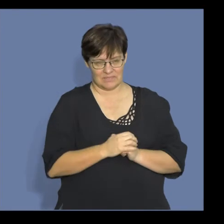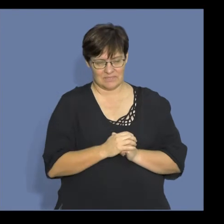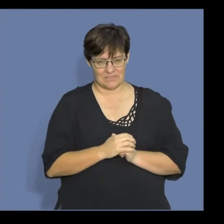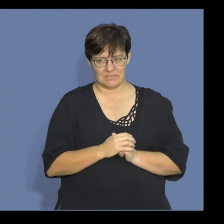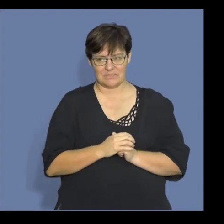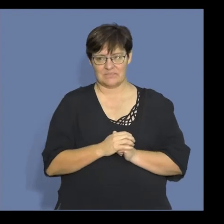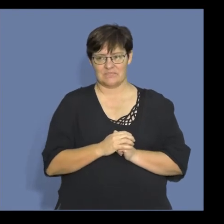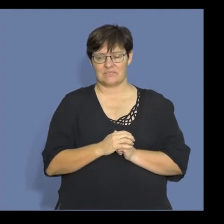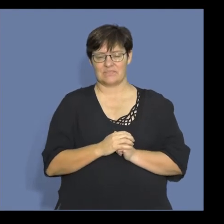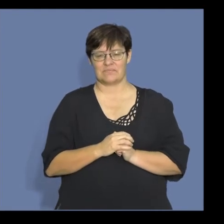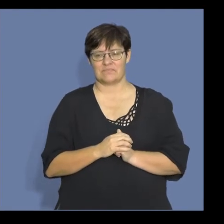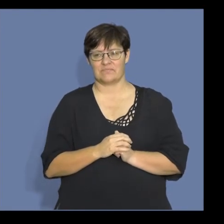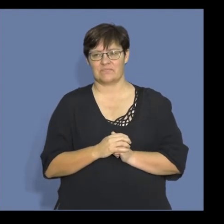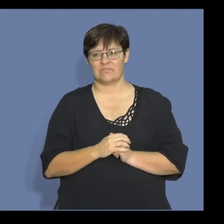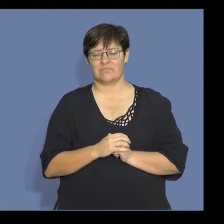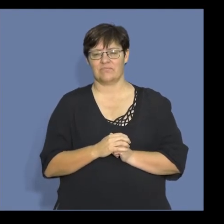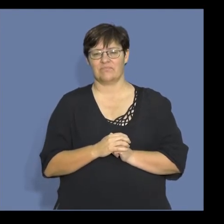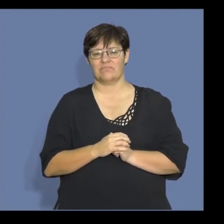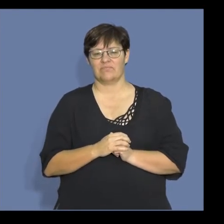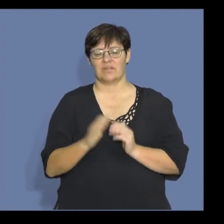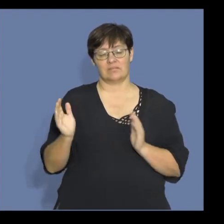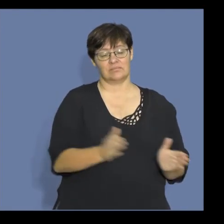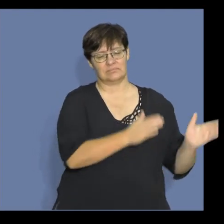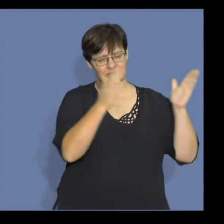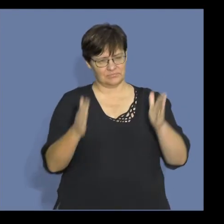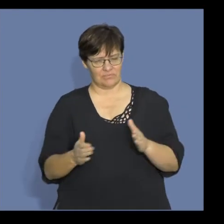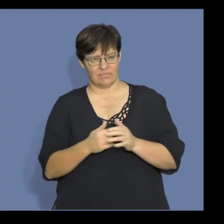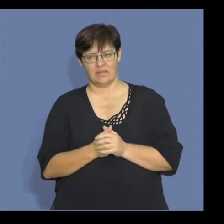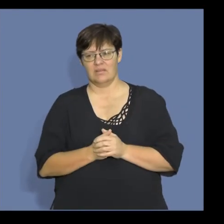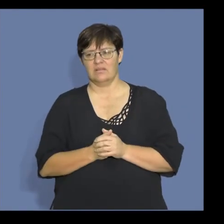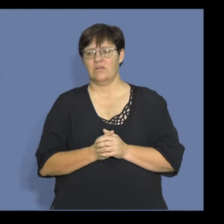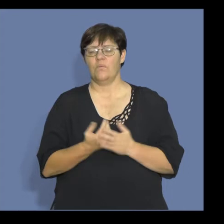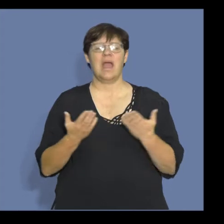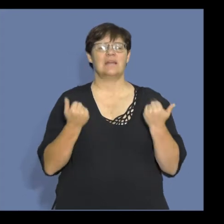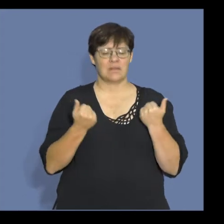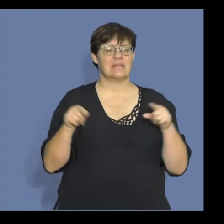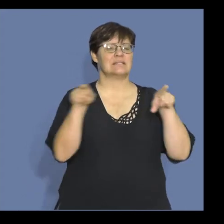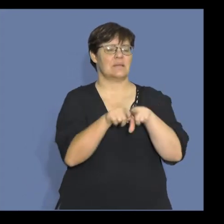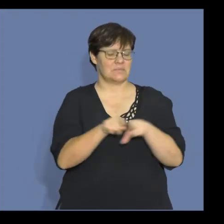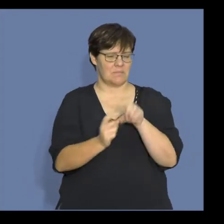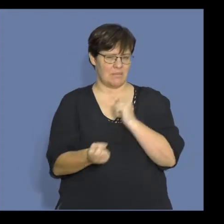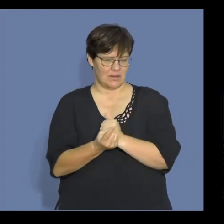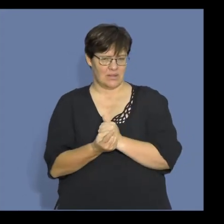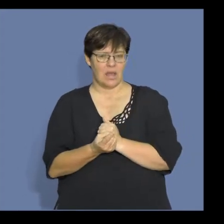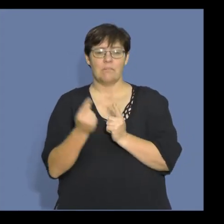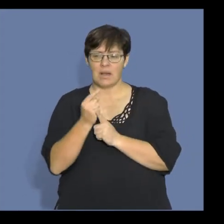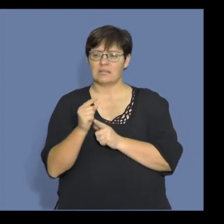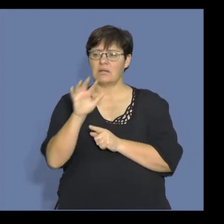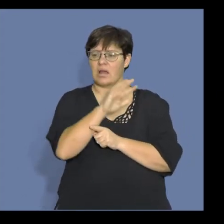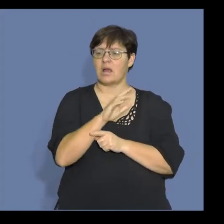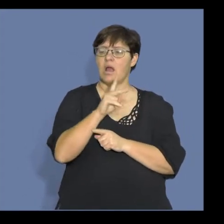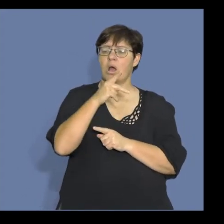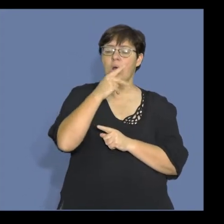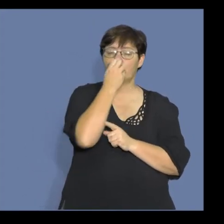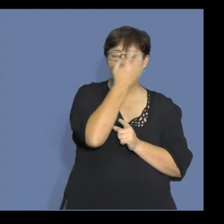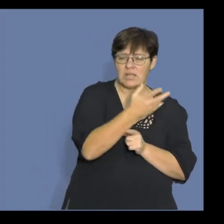3. Okay, we move on to the next bit where we expect to do the same. But plants or areas